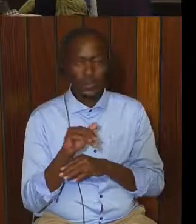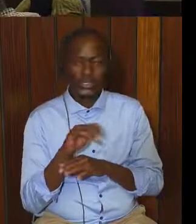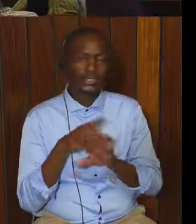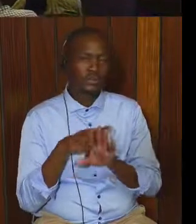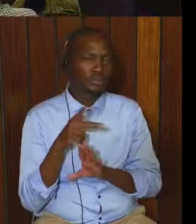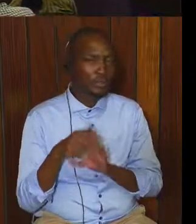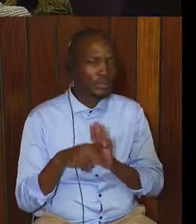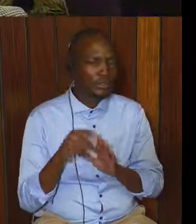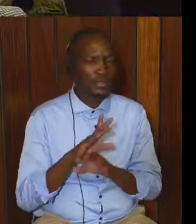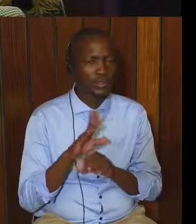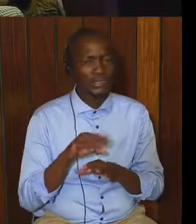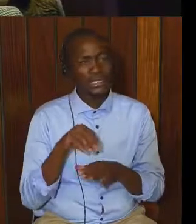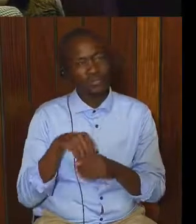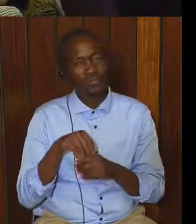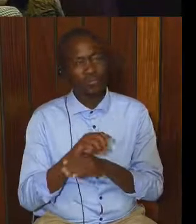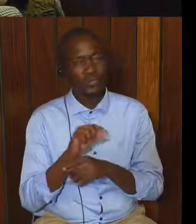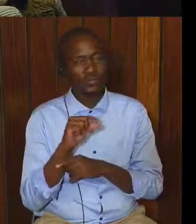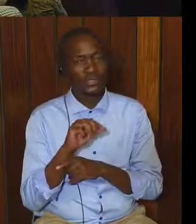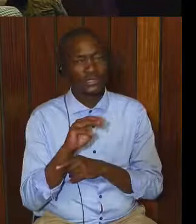what's the involvement of the GMA?